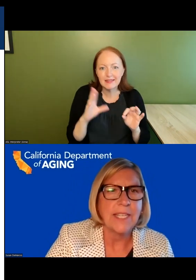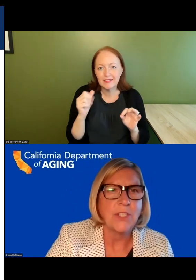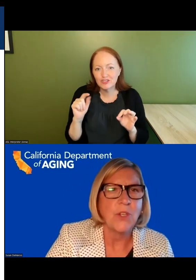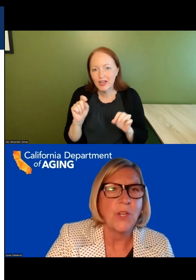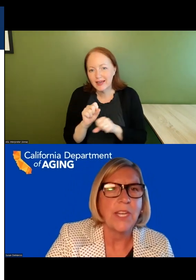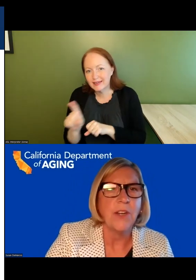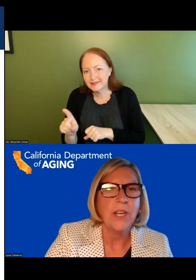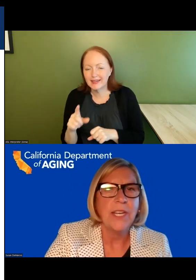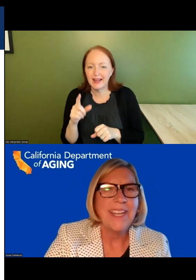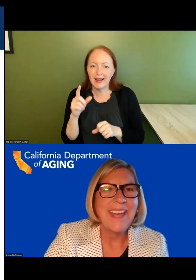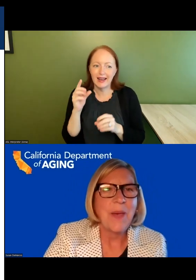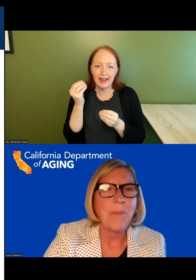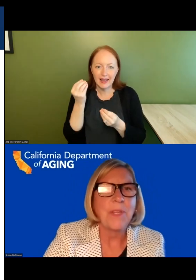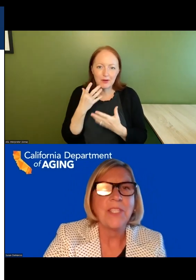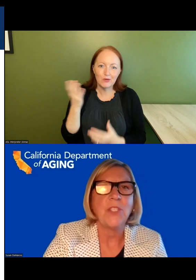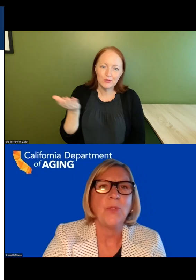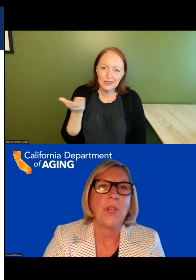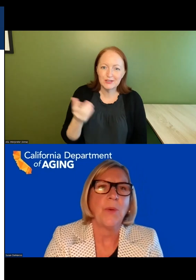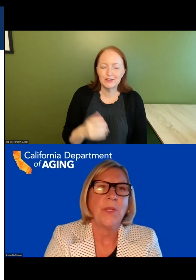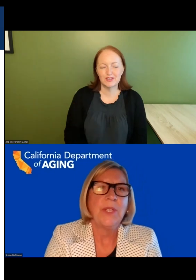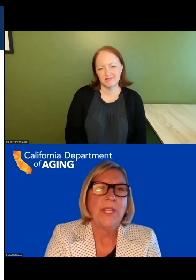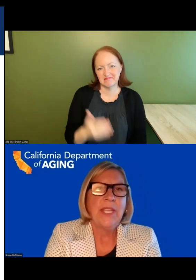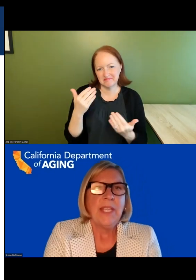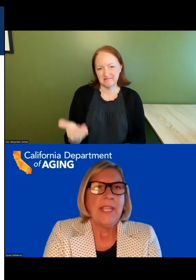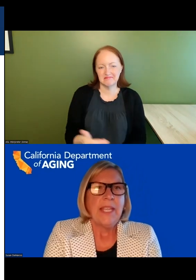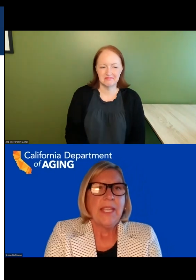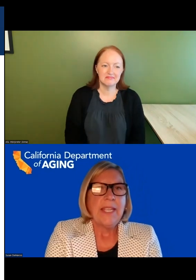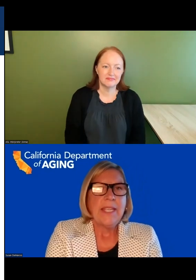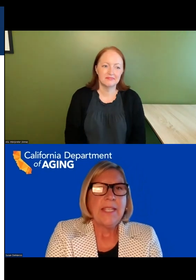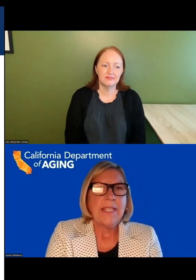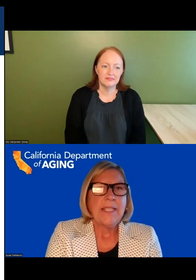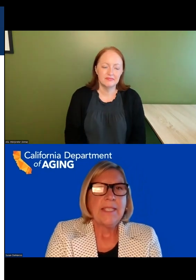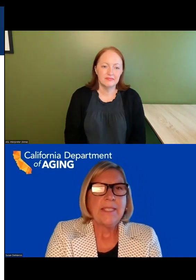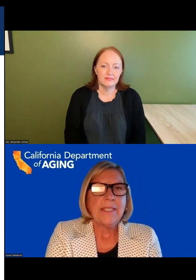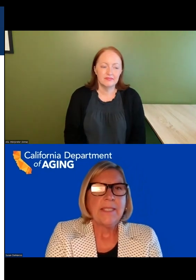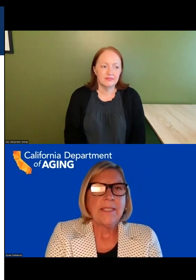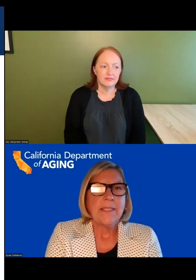to let us know you're here, please do so.